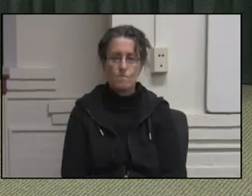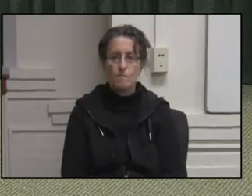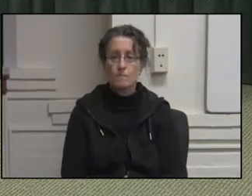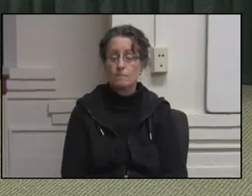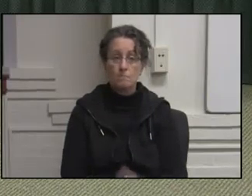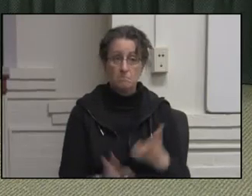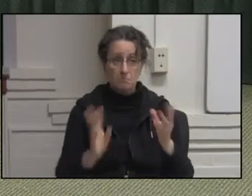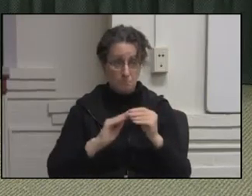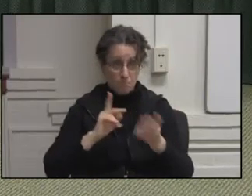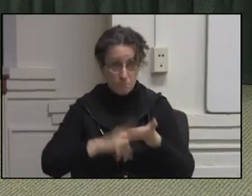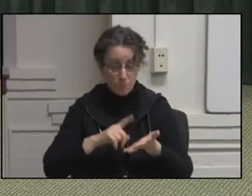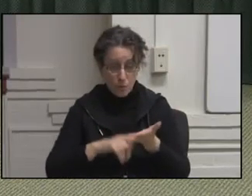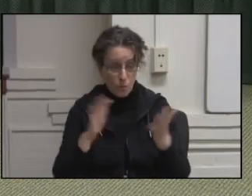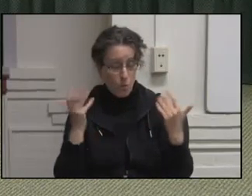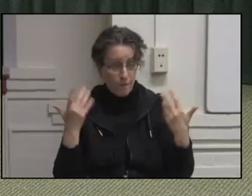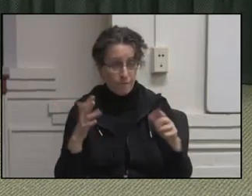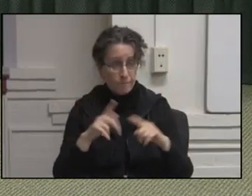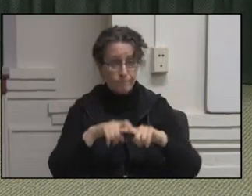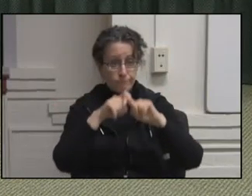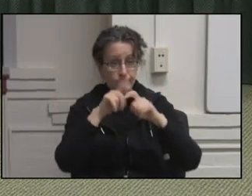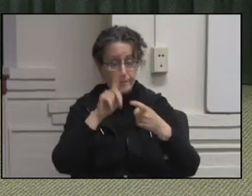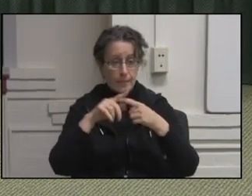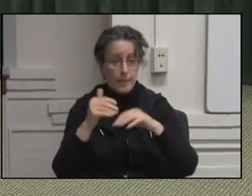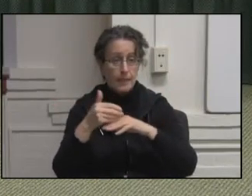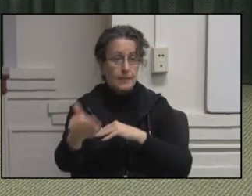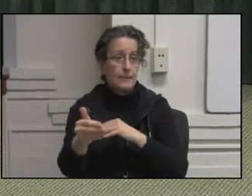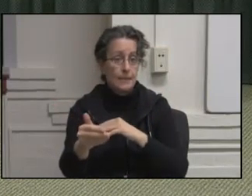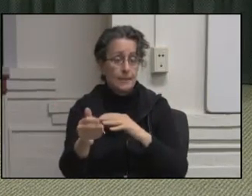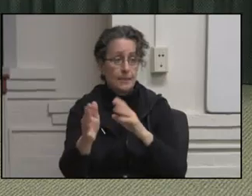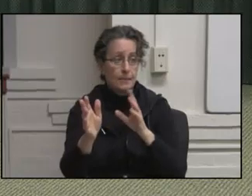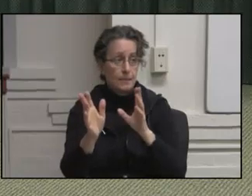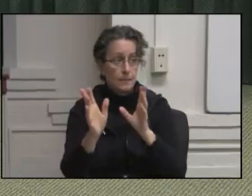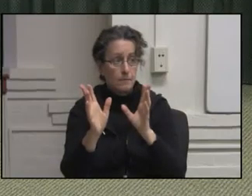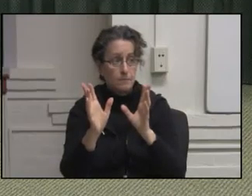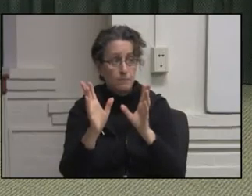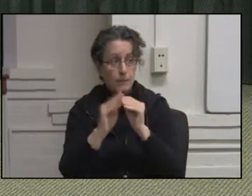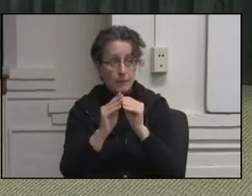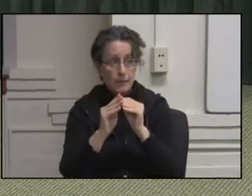this item, or are we going to table this until the next time it comes up, which is going to be very soon?